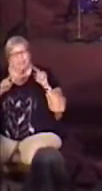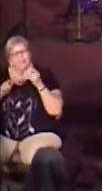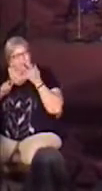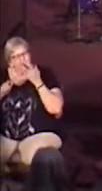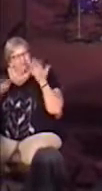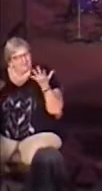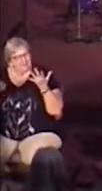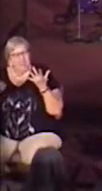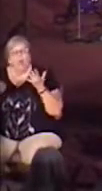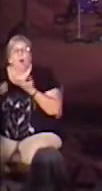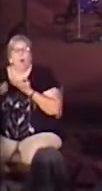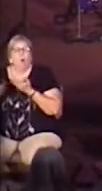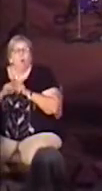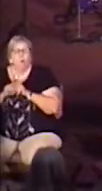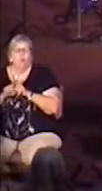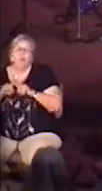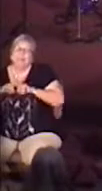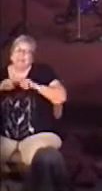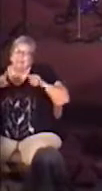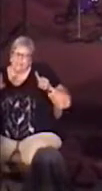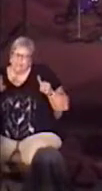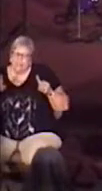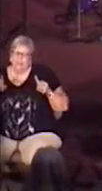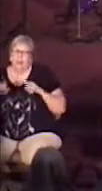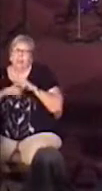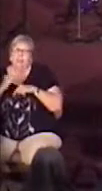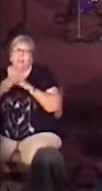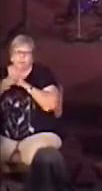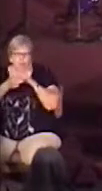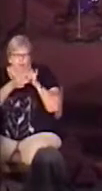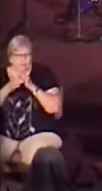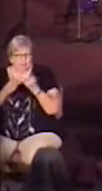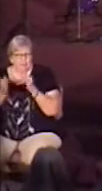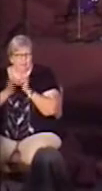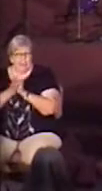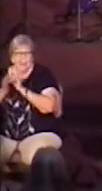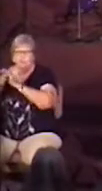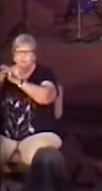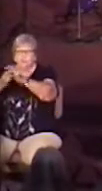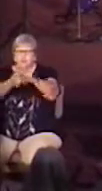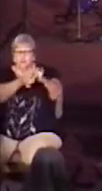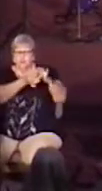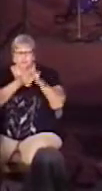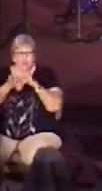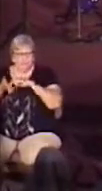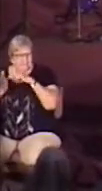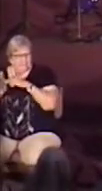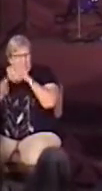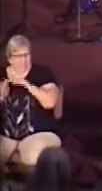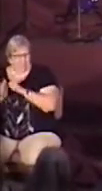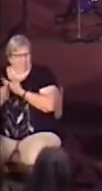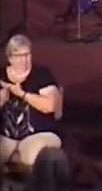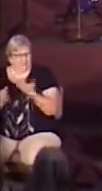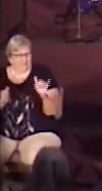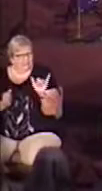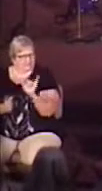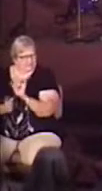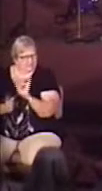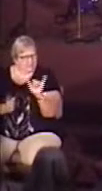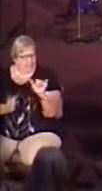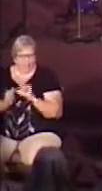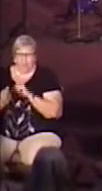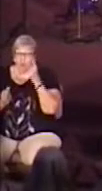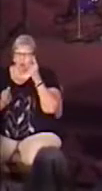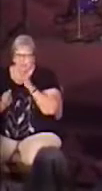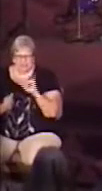There's also another misconception that unity is something that is uniform. That means everything looks the same. Everyone